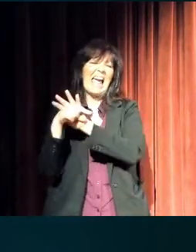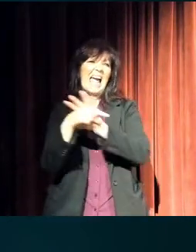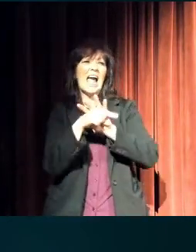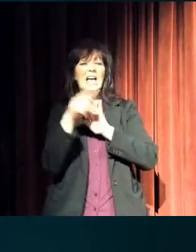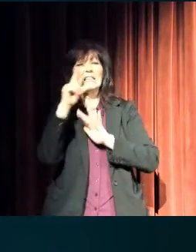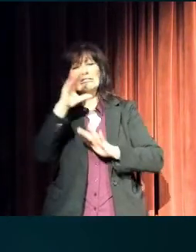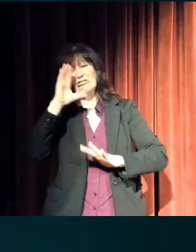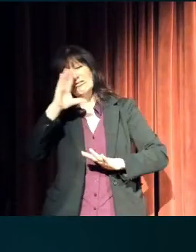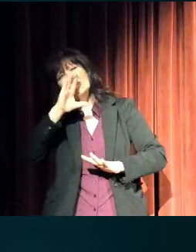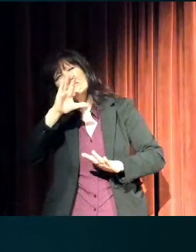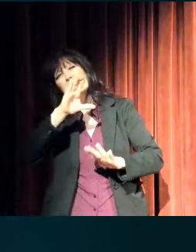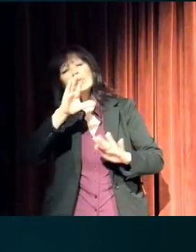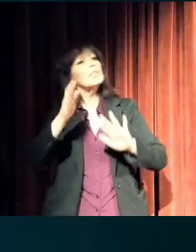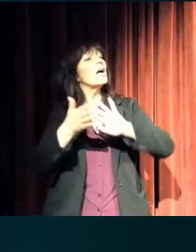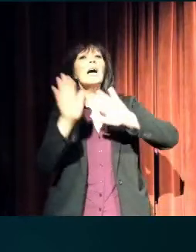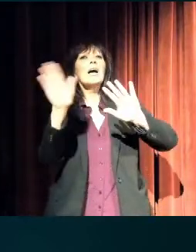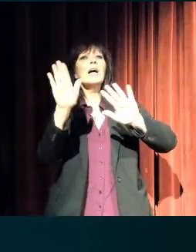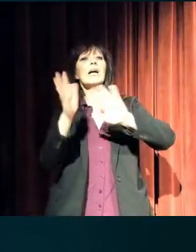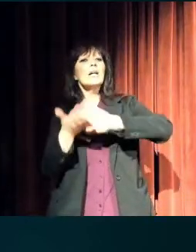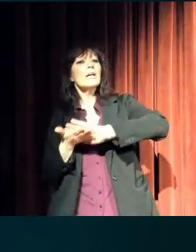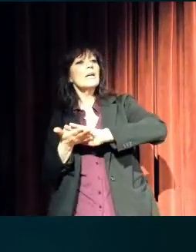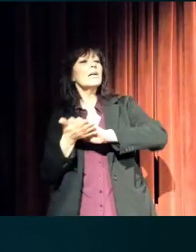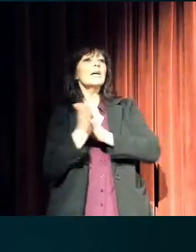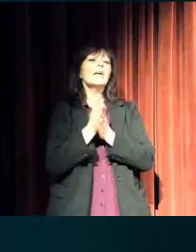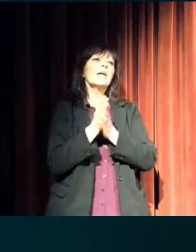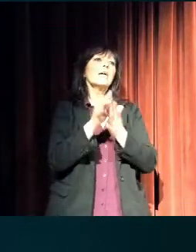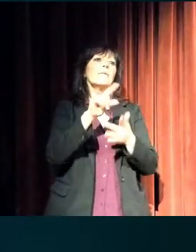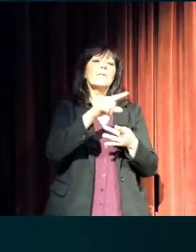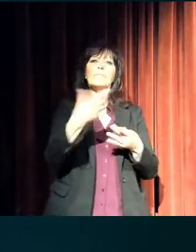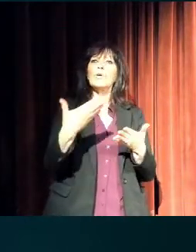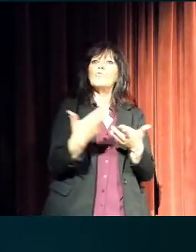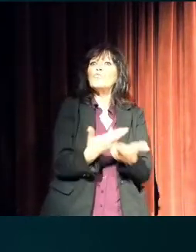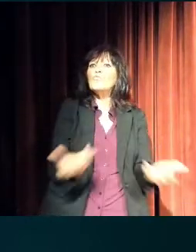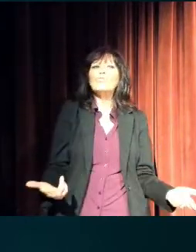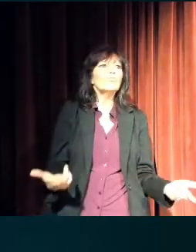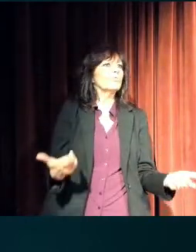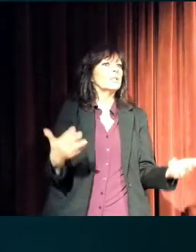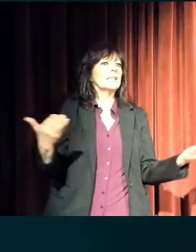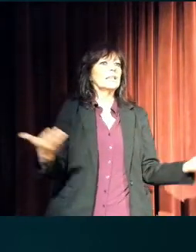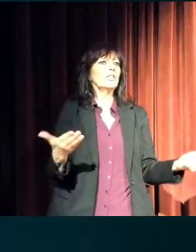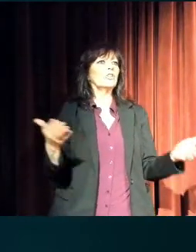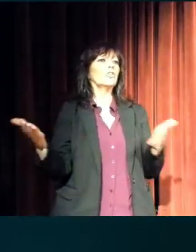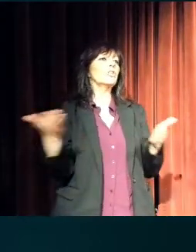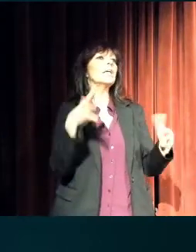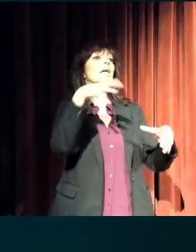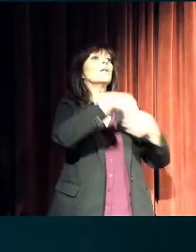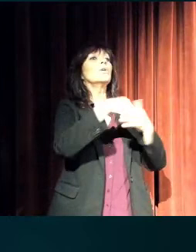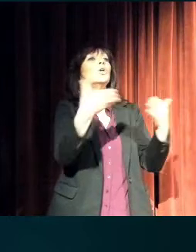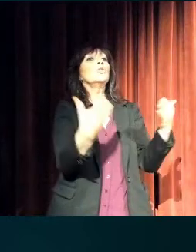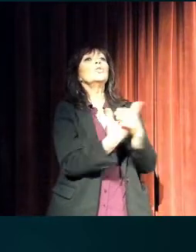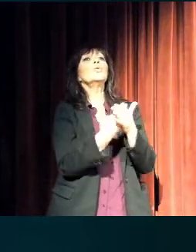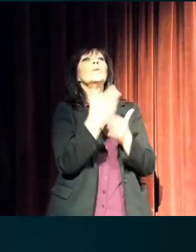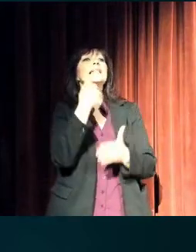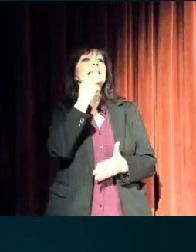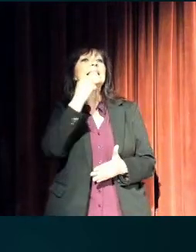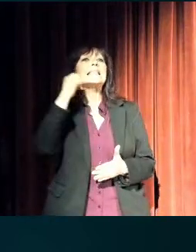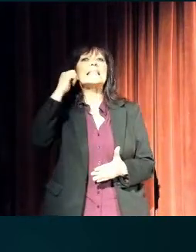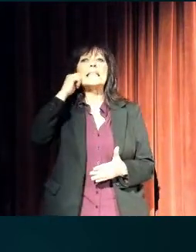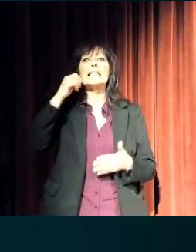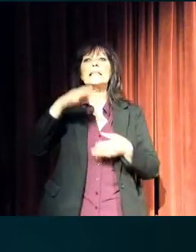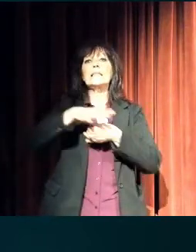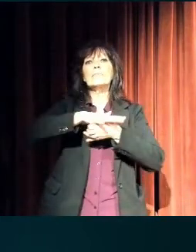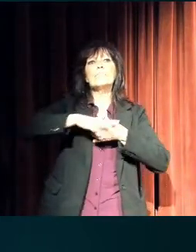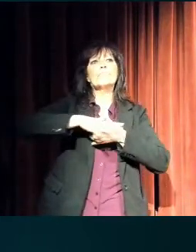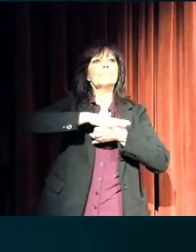who would cause trouble and direct it towards some of the incredible resources here, including a new teen space. I